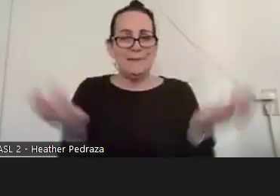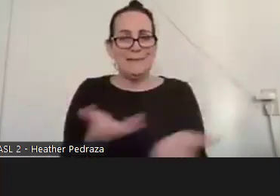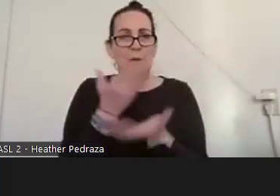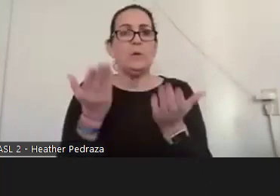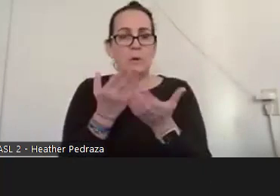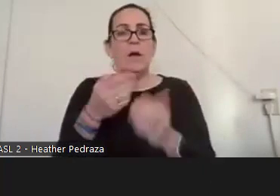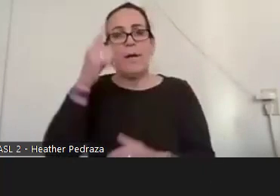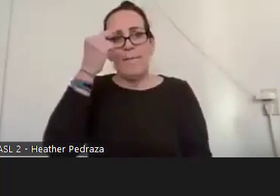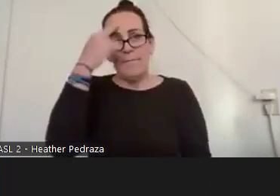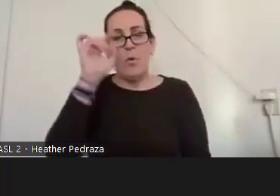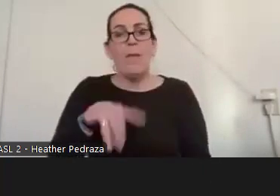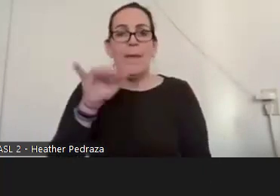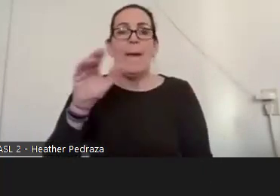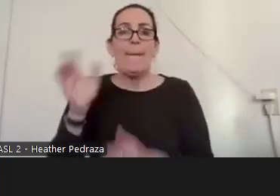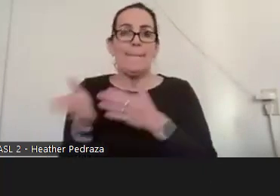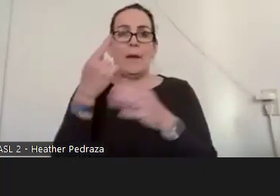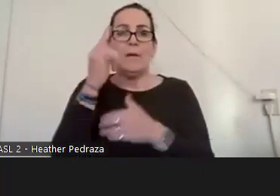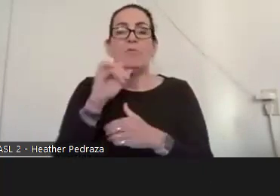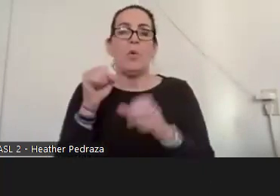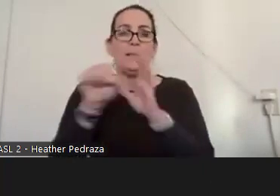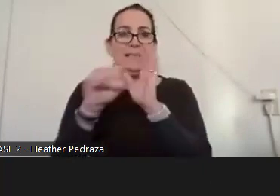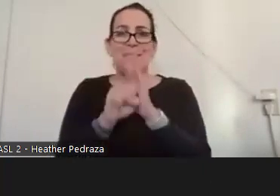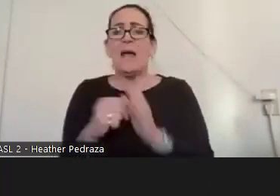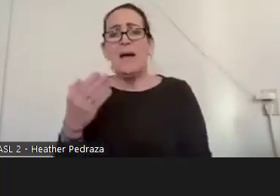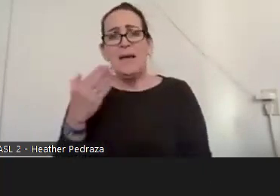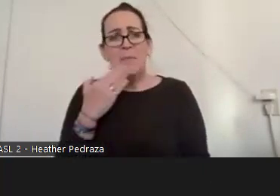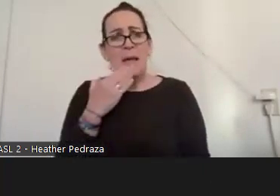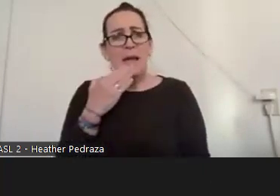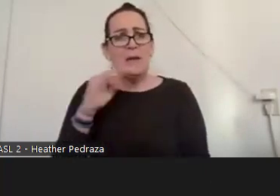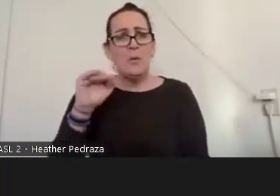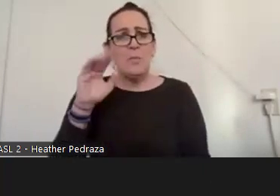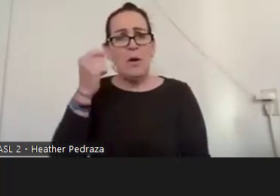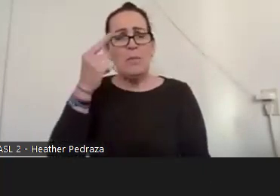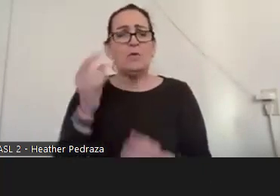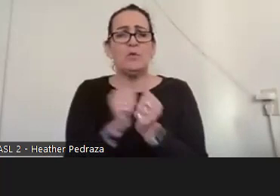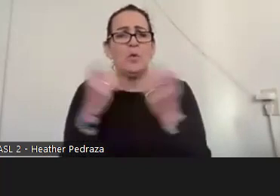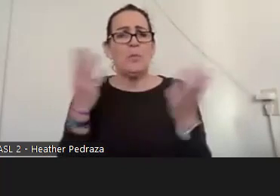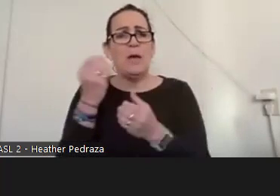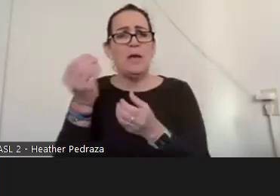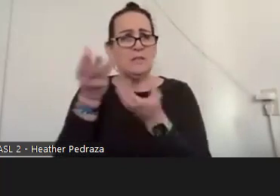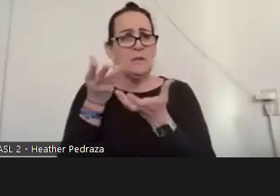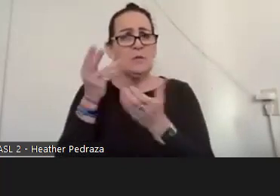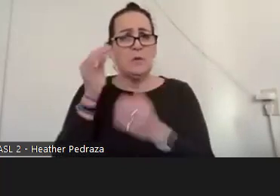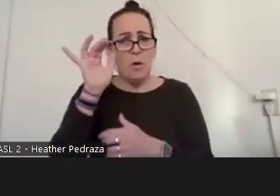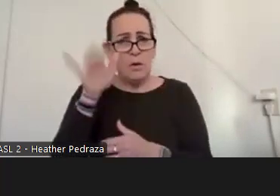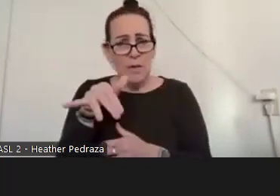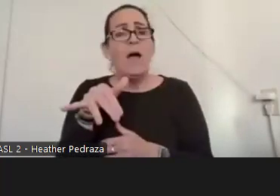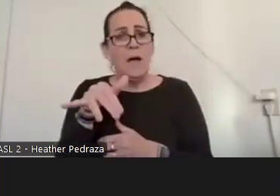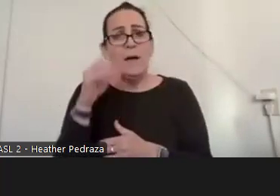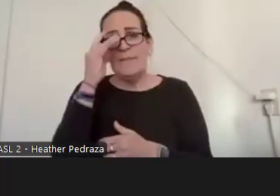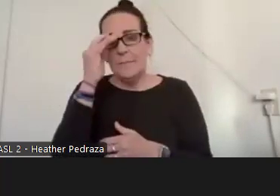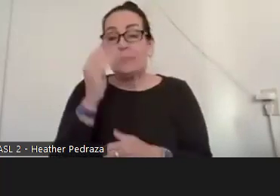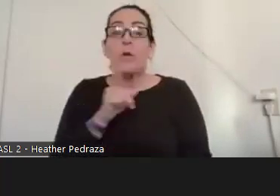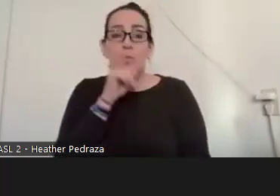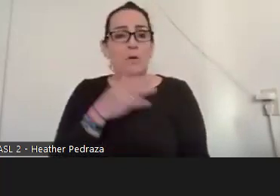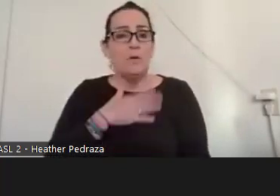for the state. Thank you, Barbara, so much. That's part of this process right here, those kind of candid comments.